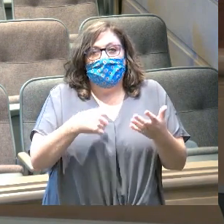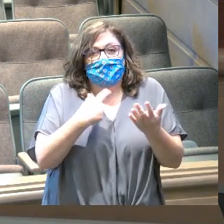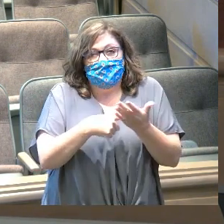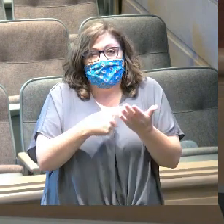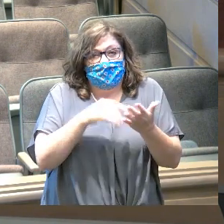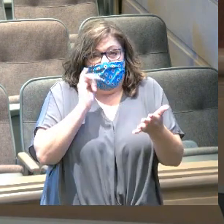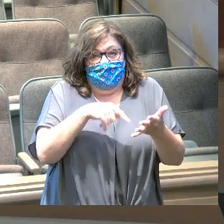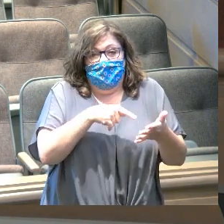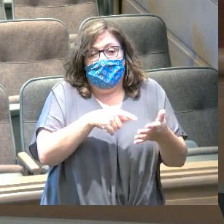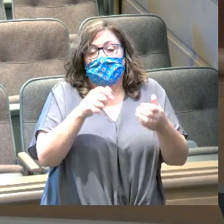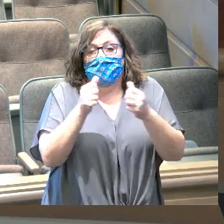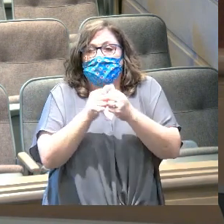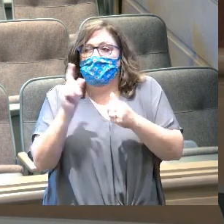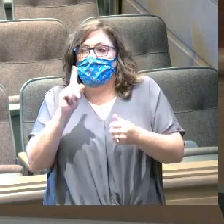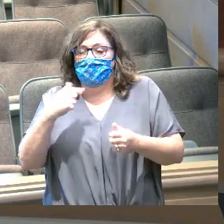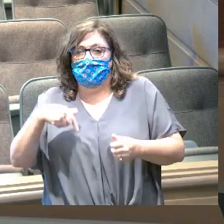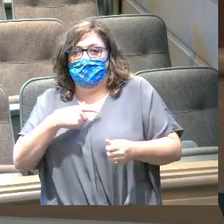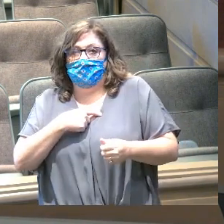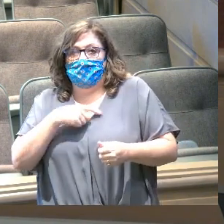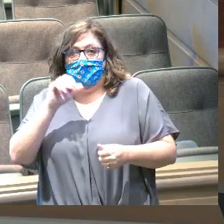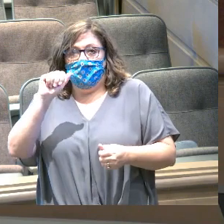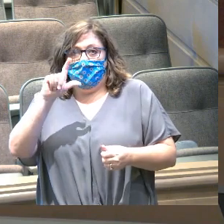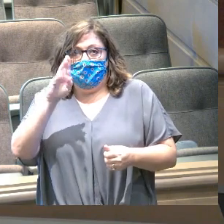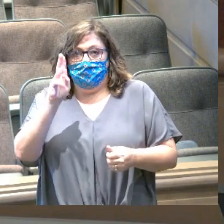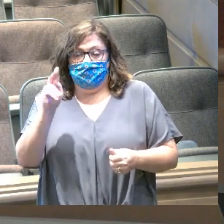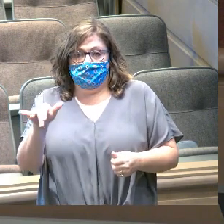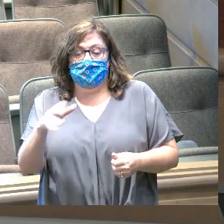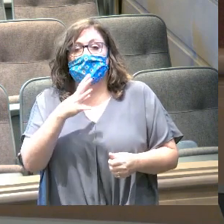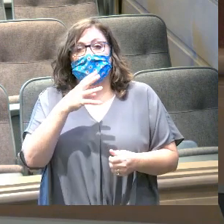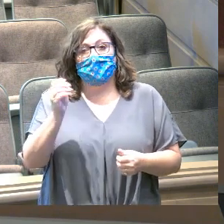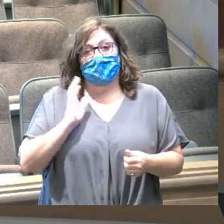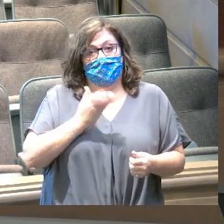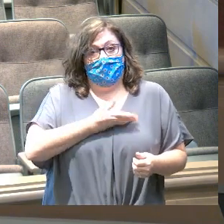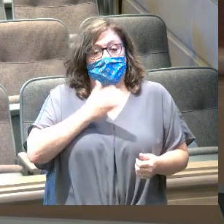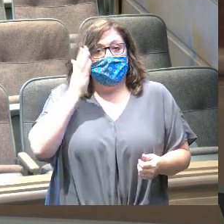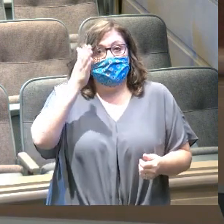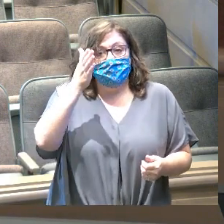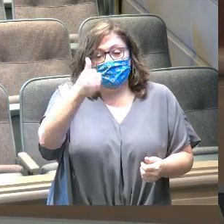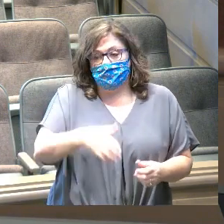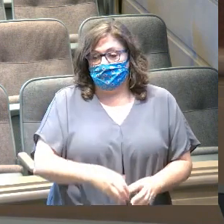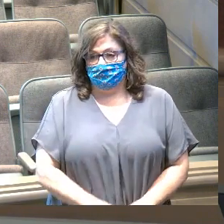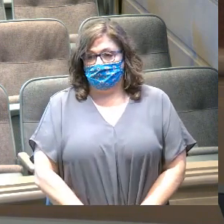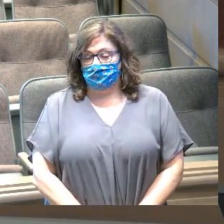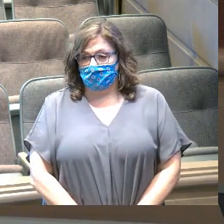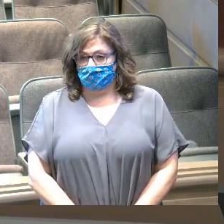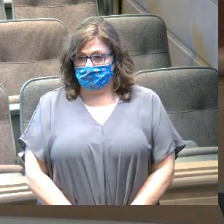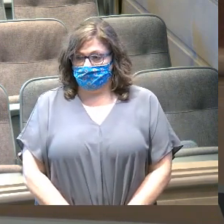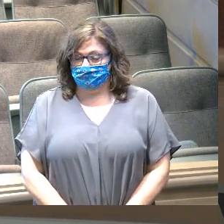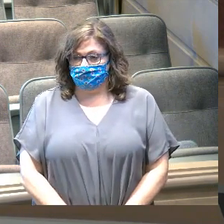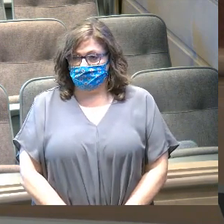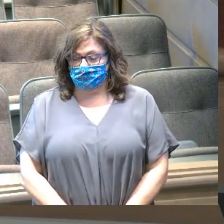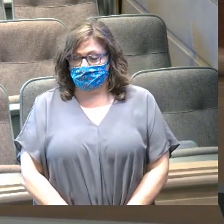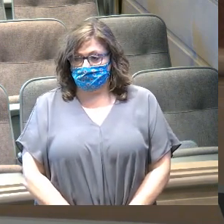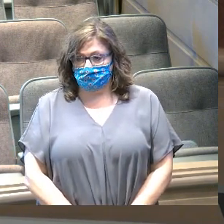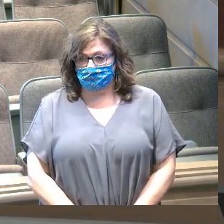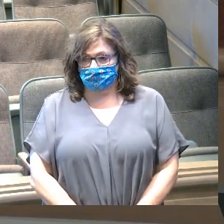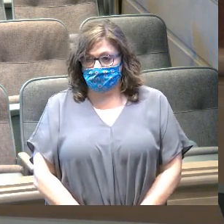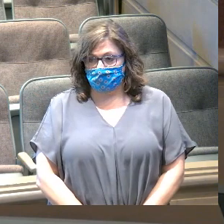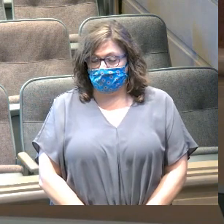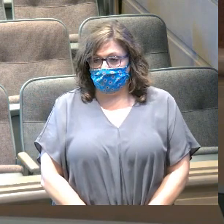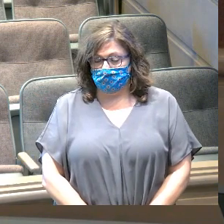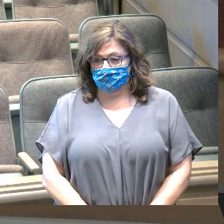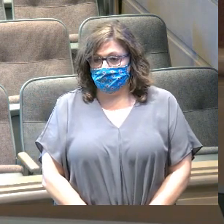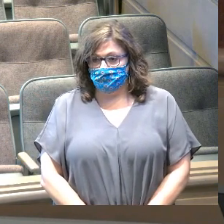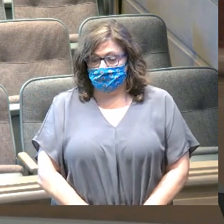Albany and where we will be going in the next few weeks. The first is that